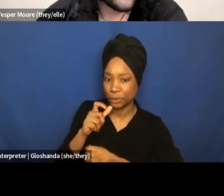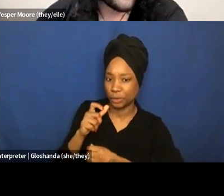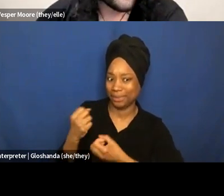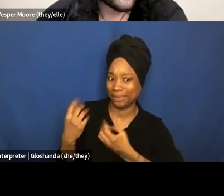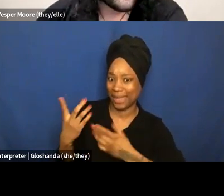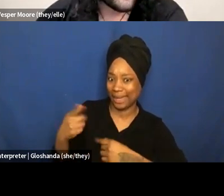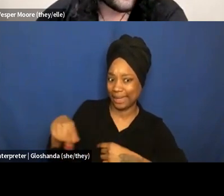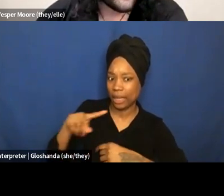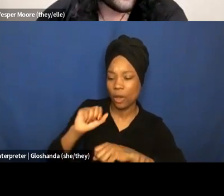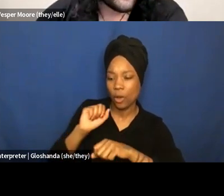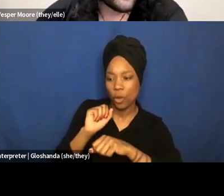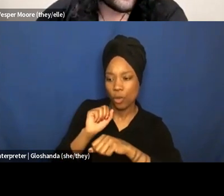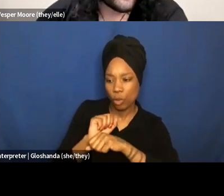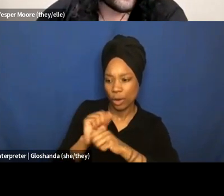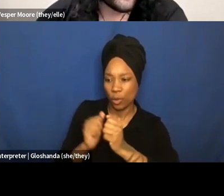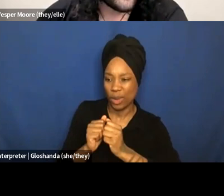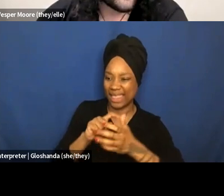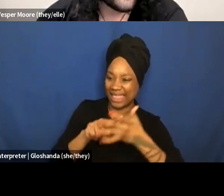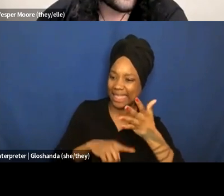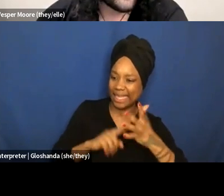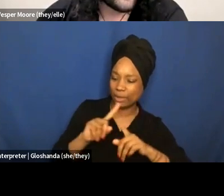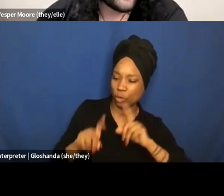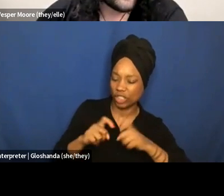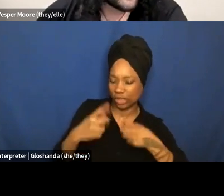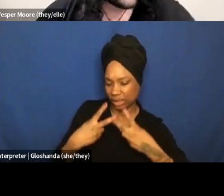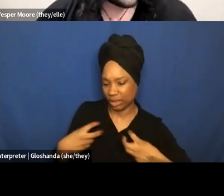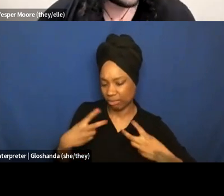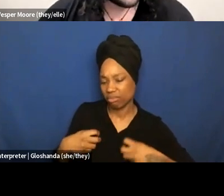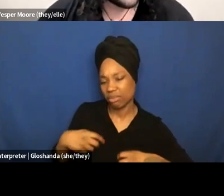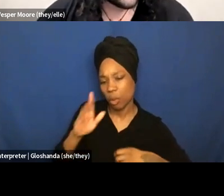have been working with these questions and continue to do so.